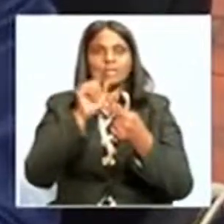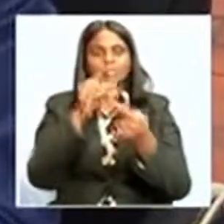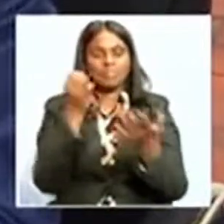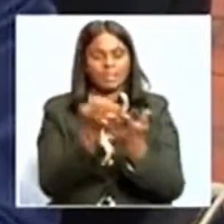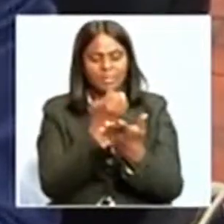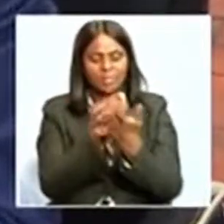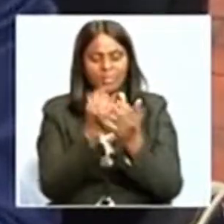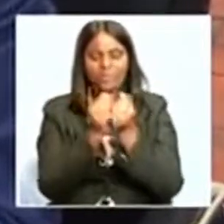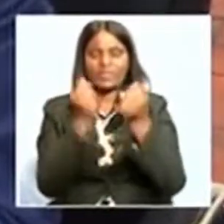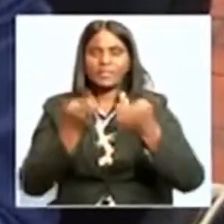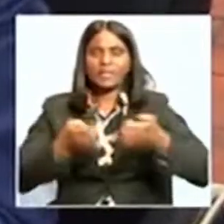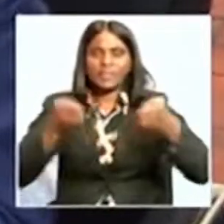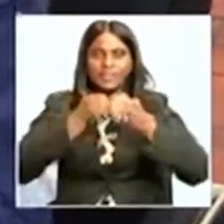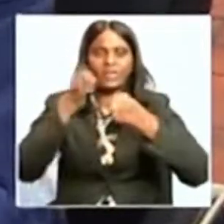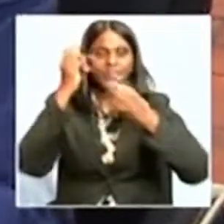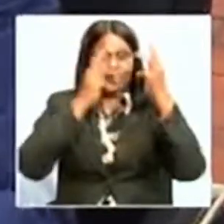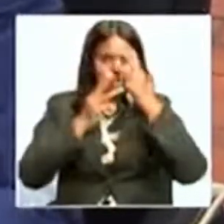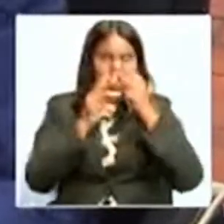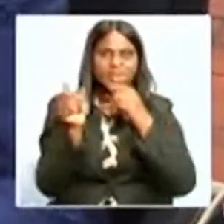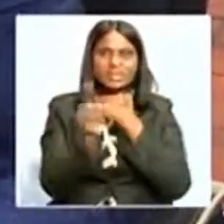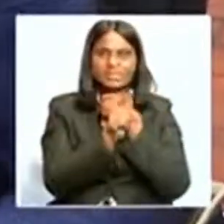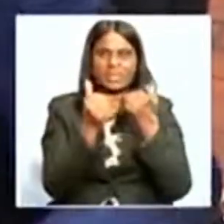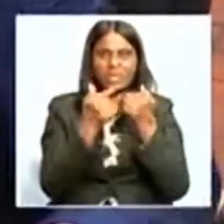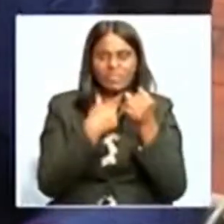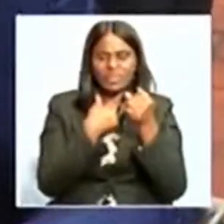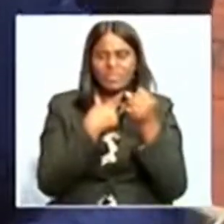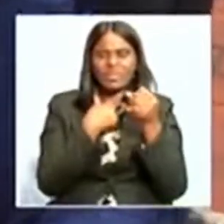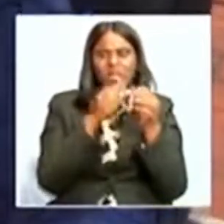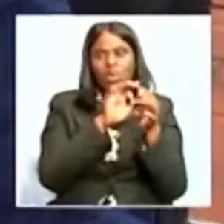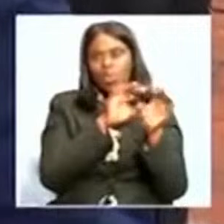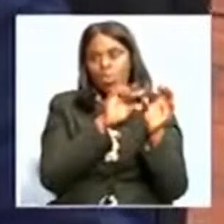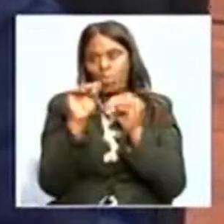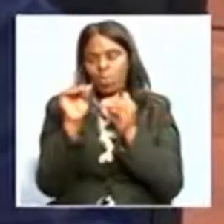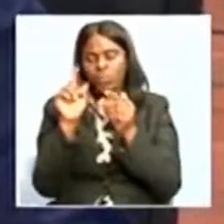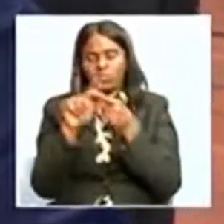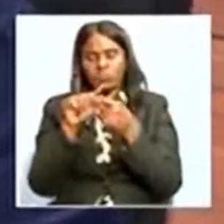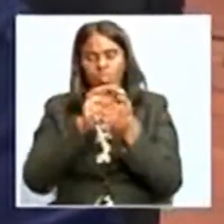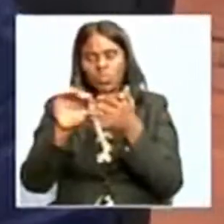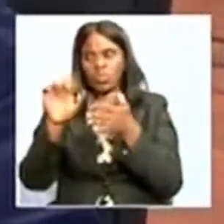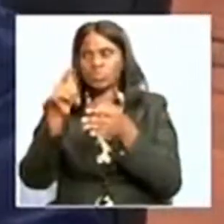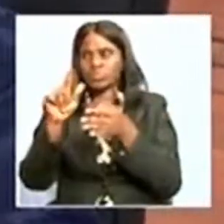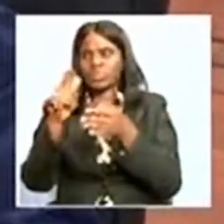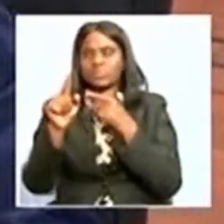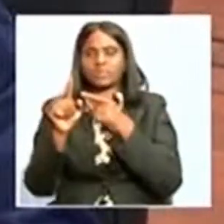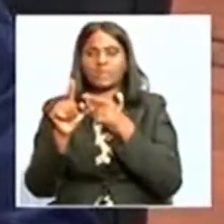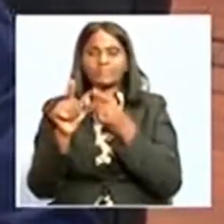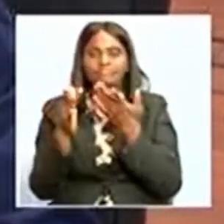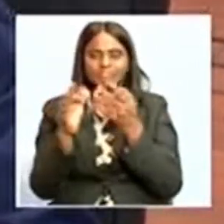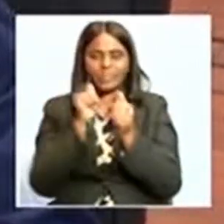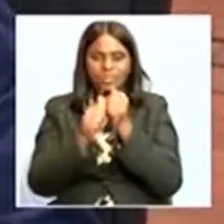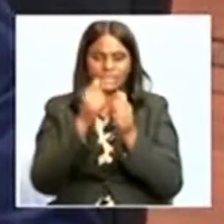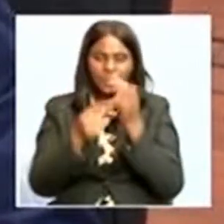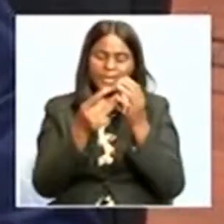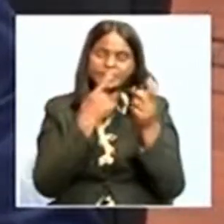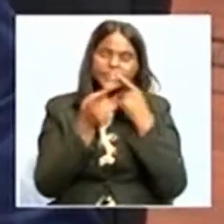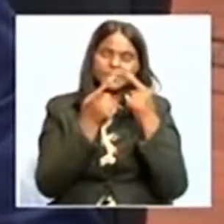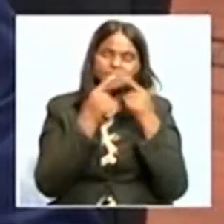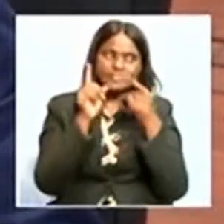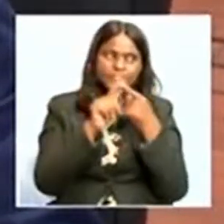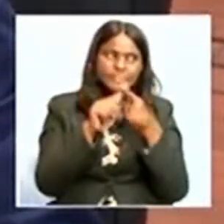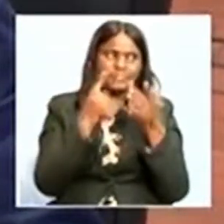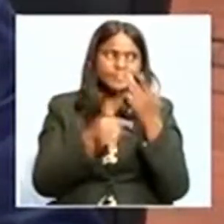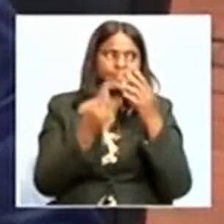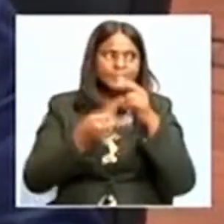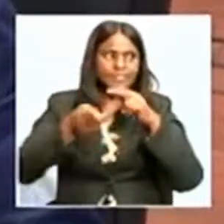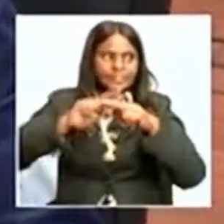economic and environmental concerns. Now, I'm taking you to clause 21, which speaks to